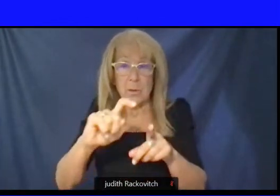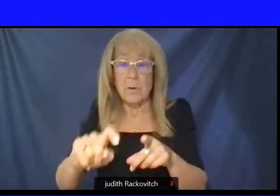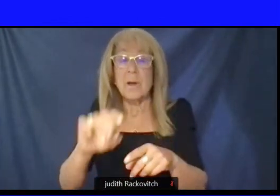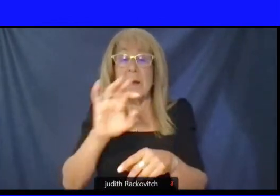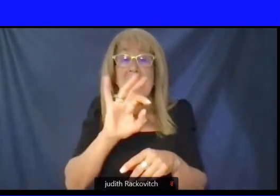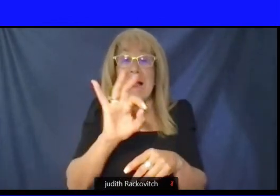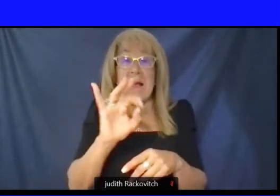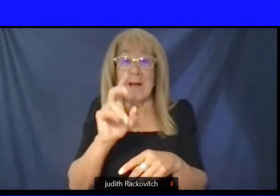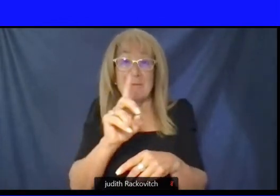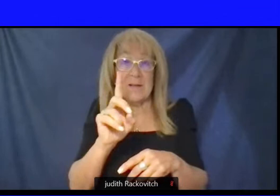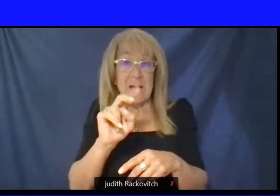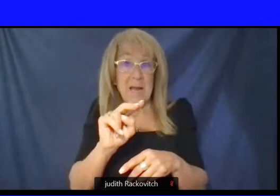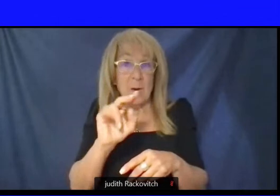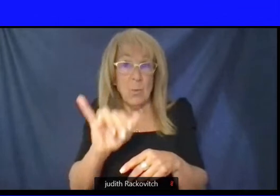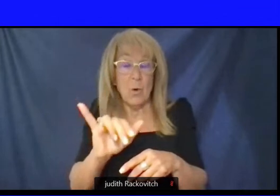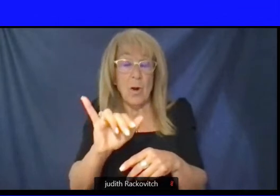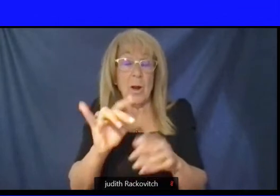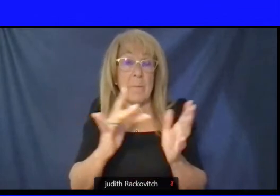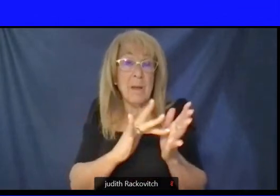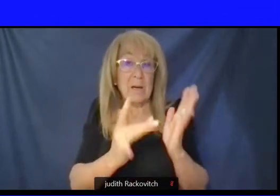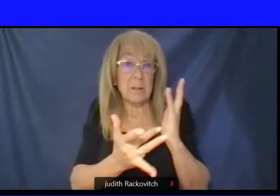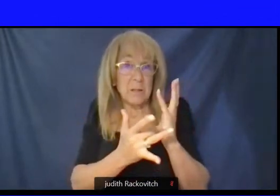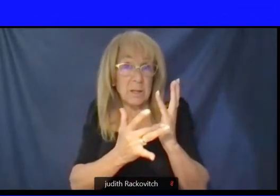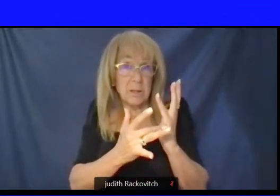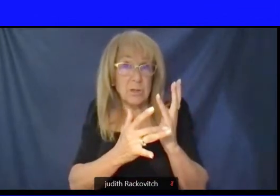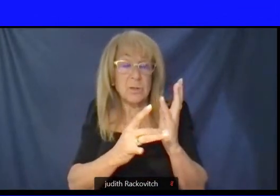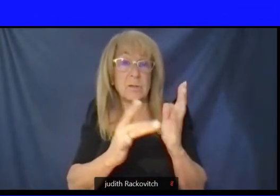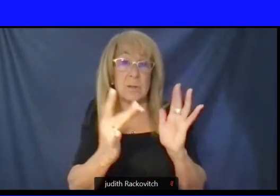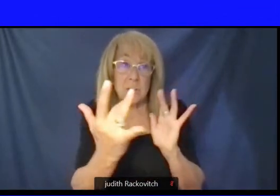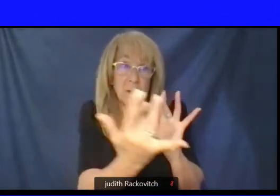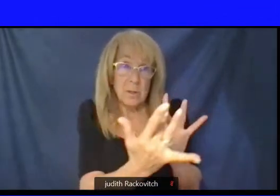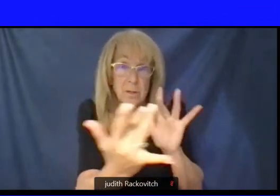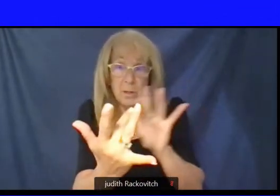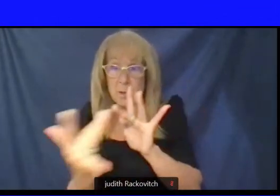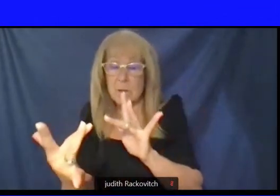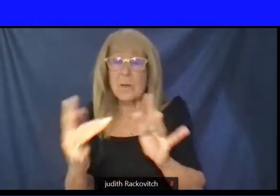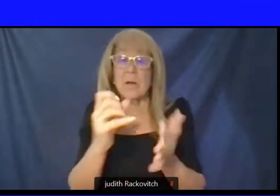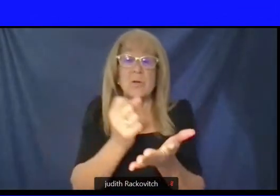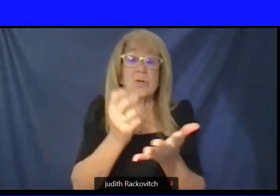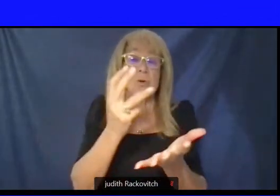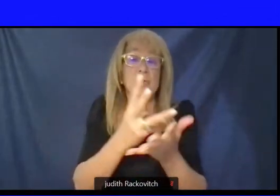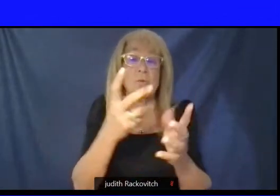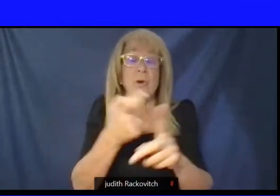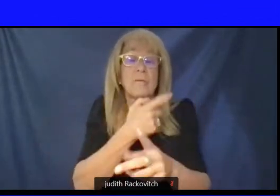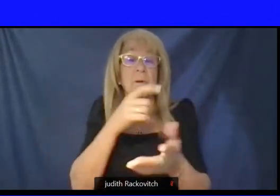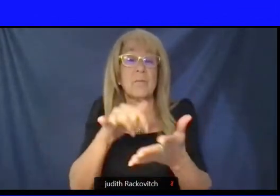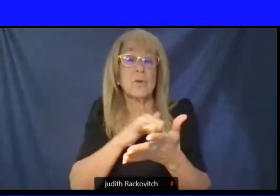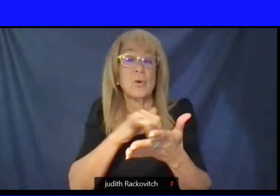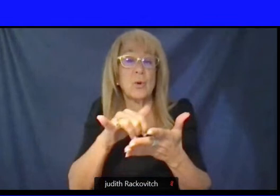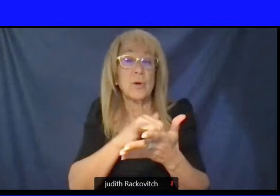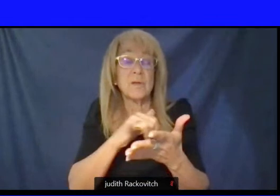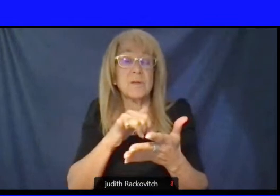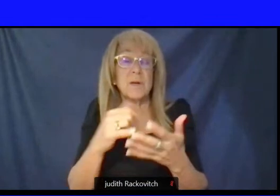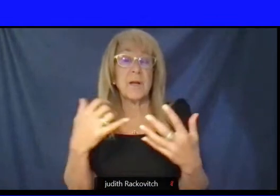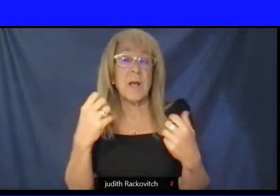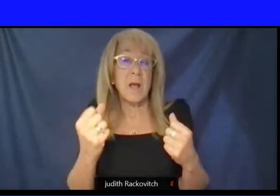in place and accepted referrals for aftercare, and 2% were treated in place and refused a referral.